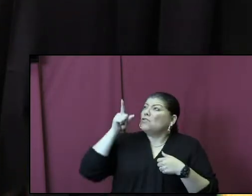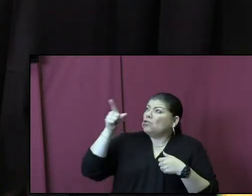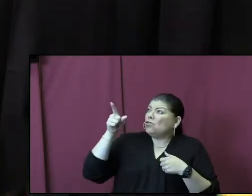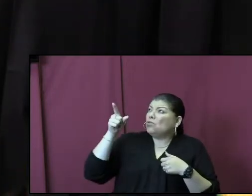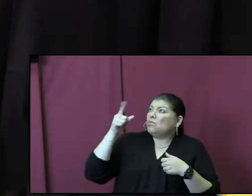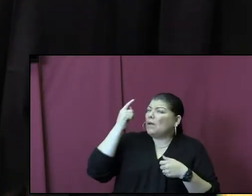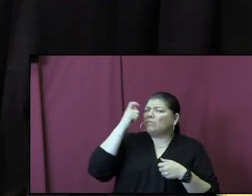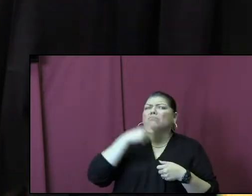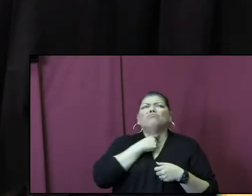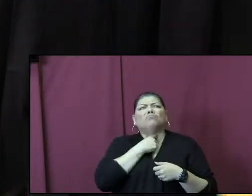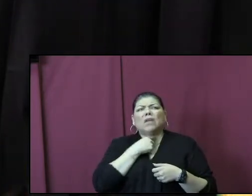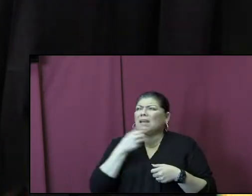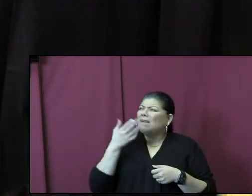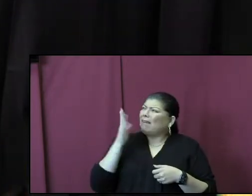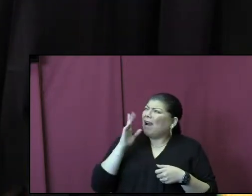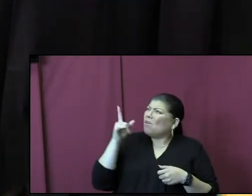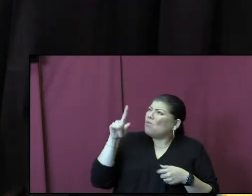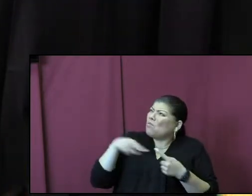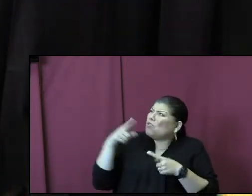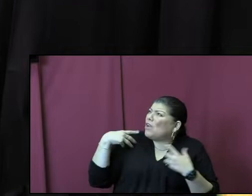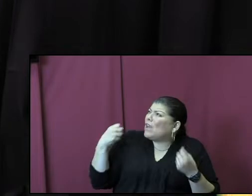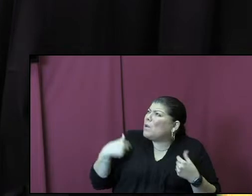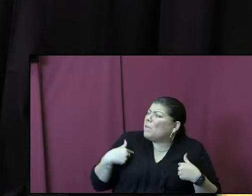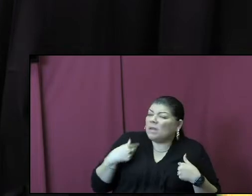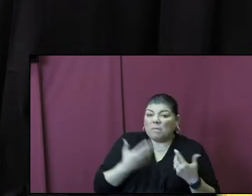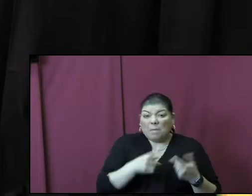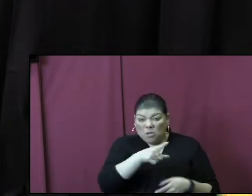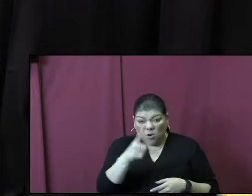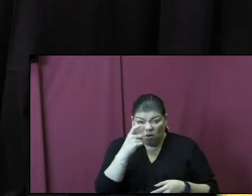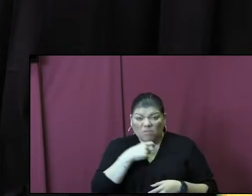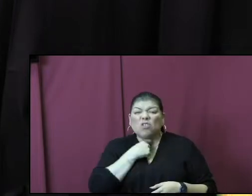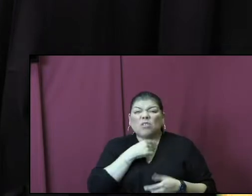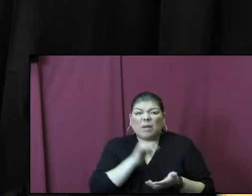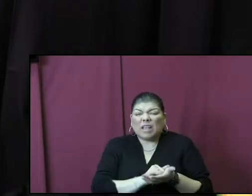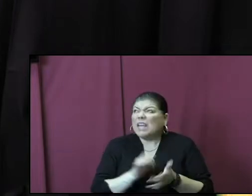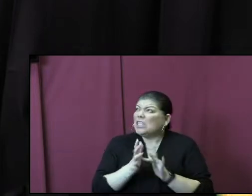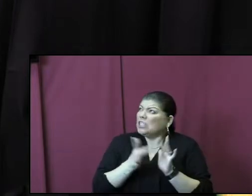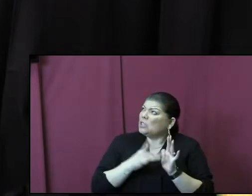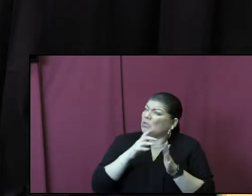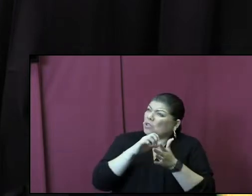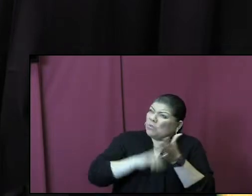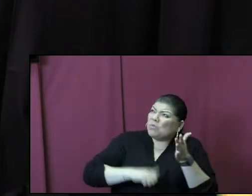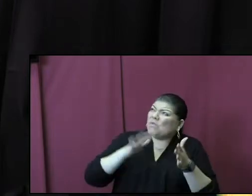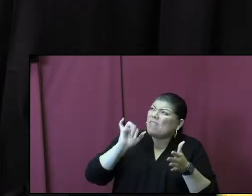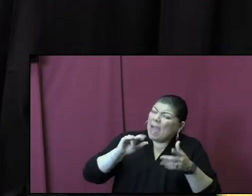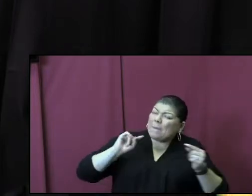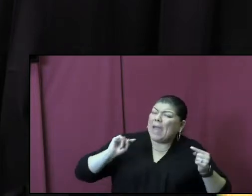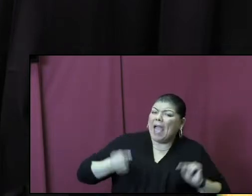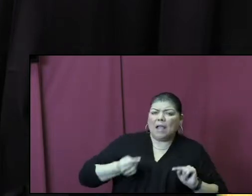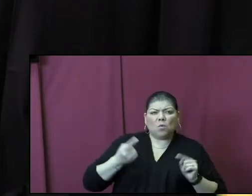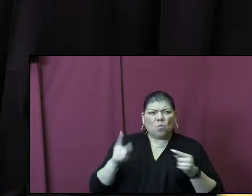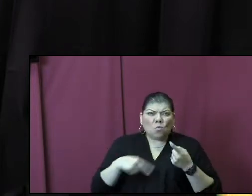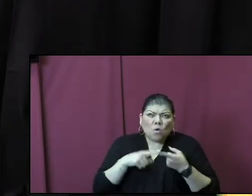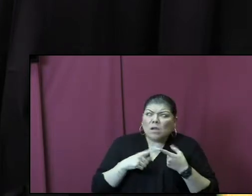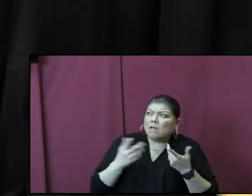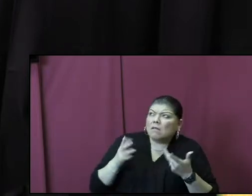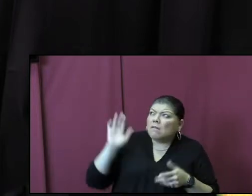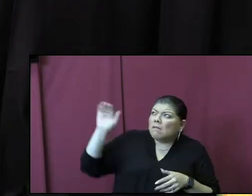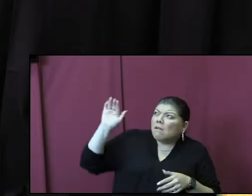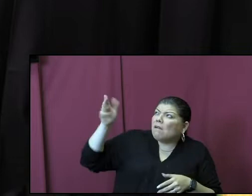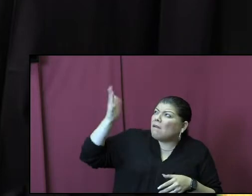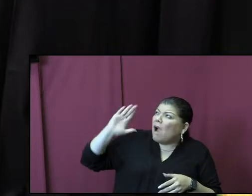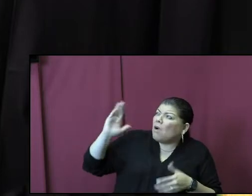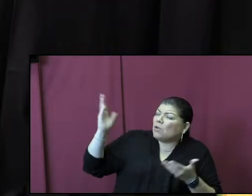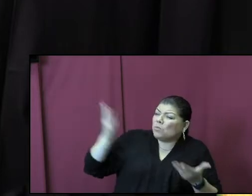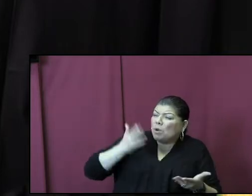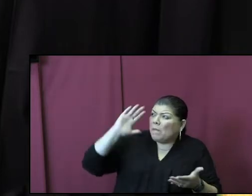be wondering, God, when you gonna heal me? Jesus, when are you gonna take that pain? God, when are you going to